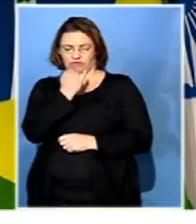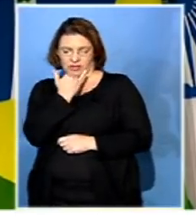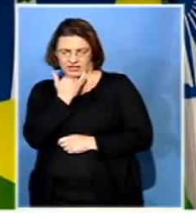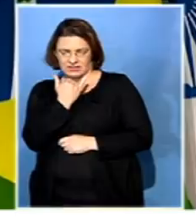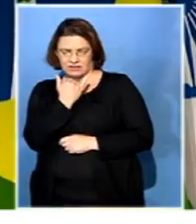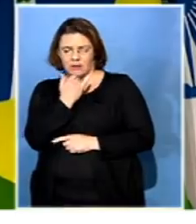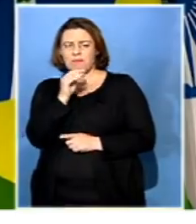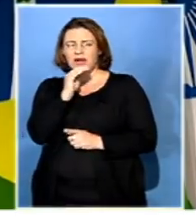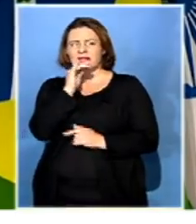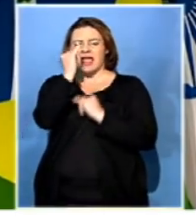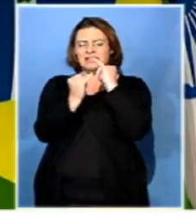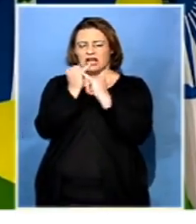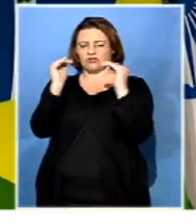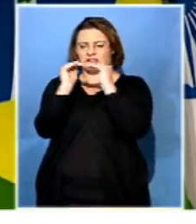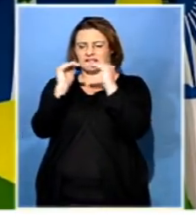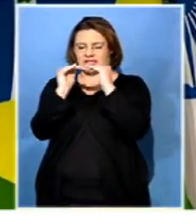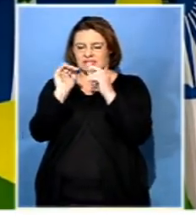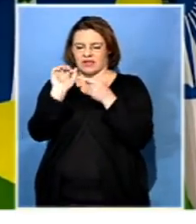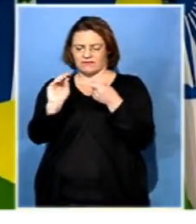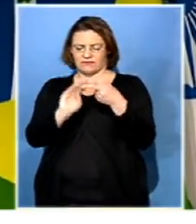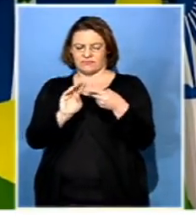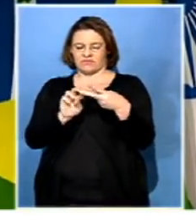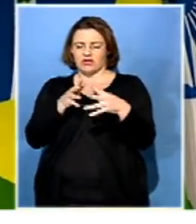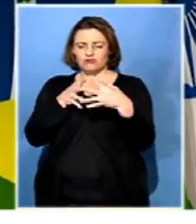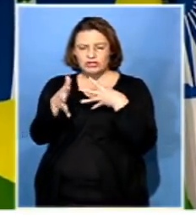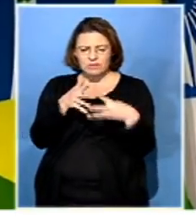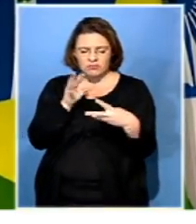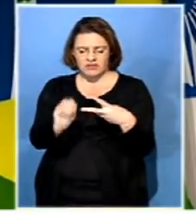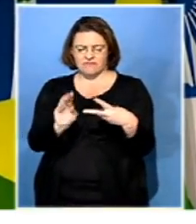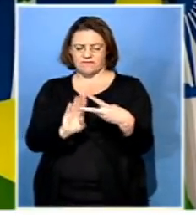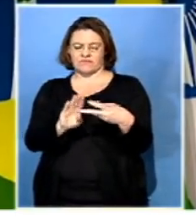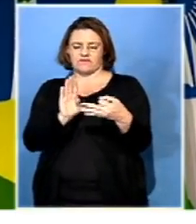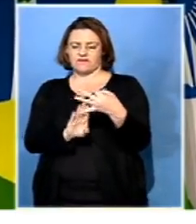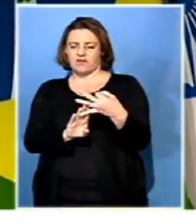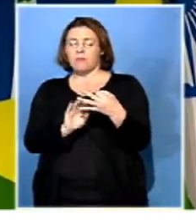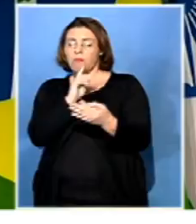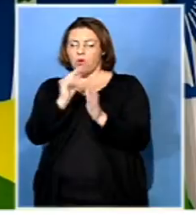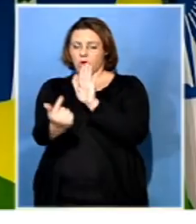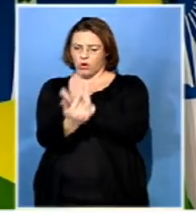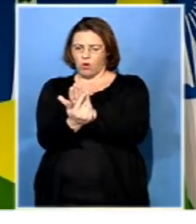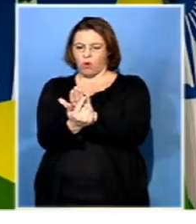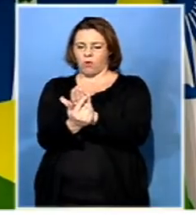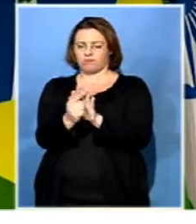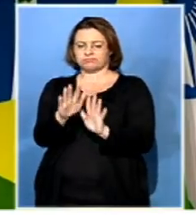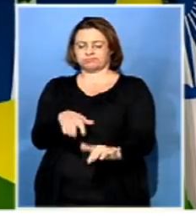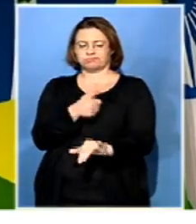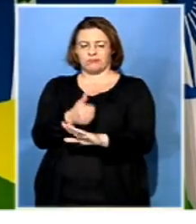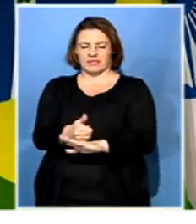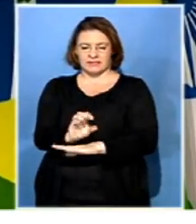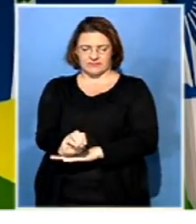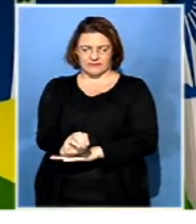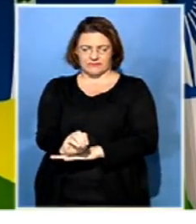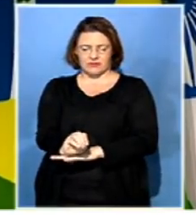with international standards, more transparent and law-based, and